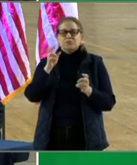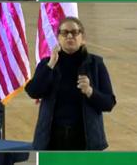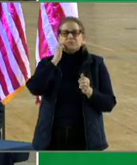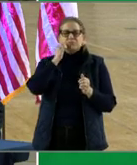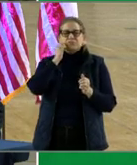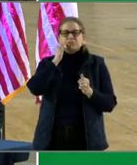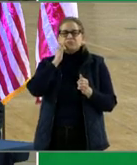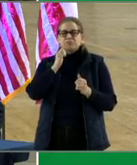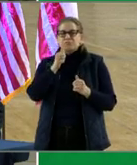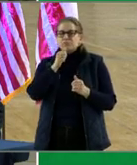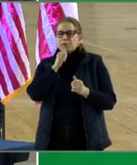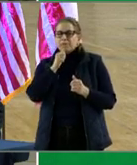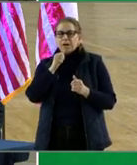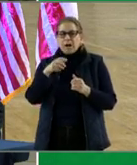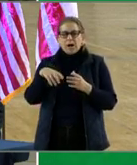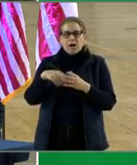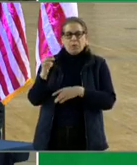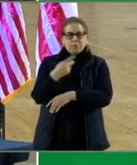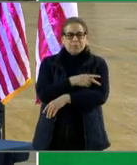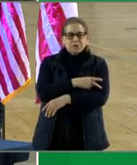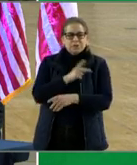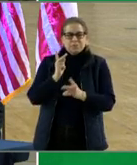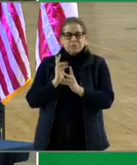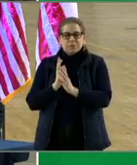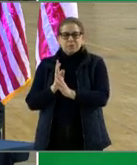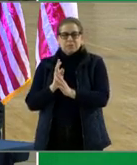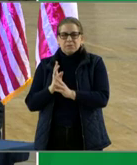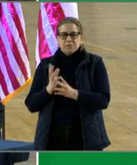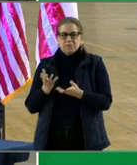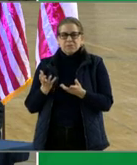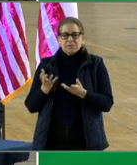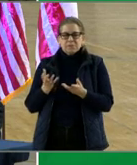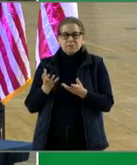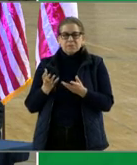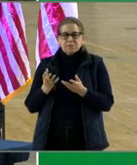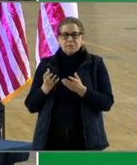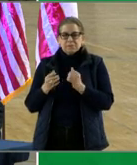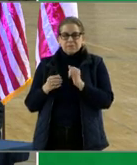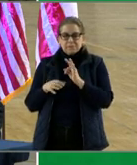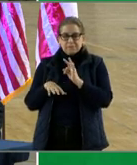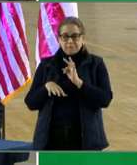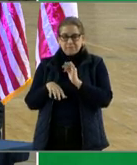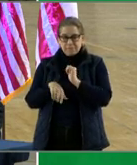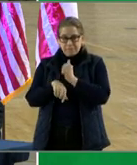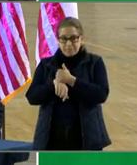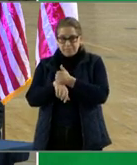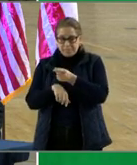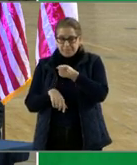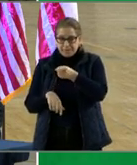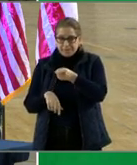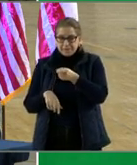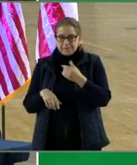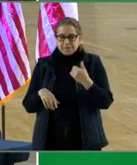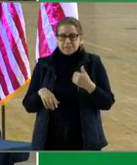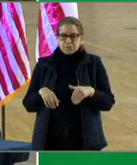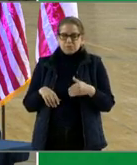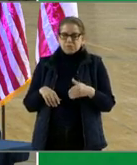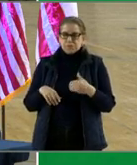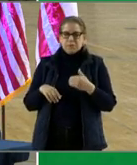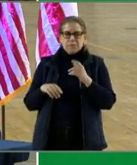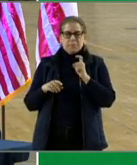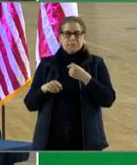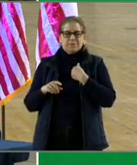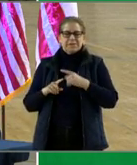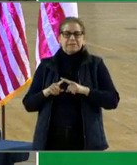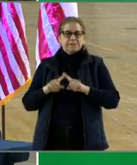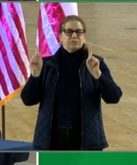the configuration of those office buildings would require a different level of staffing for someone who is